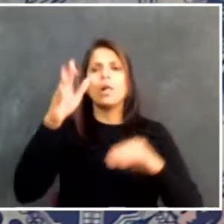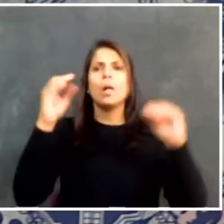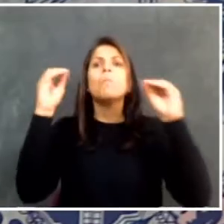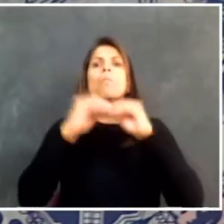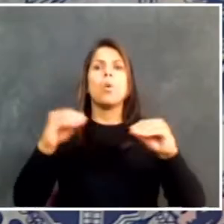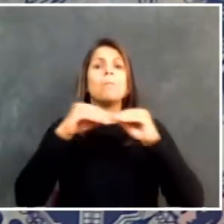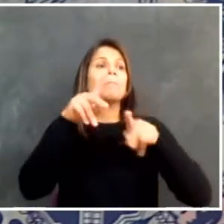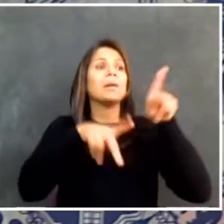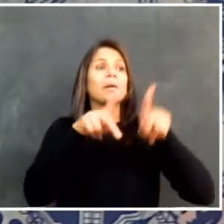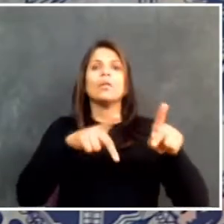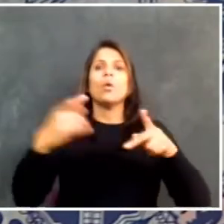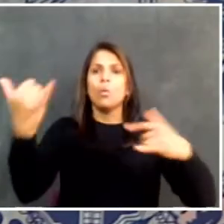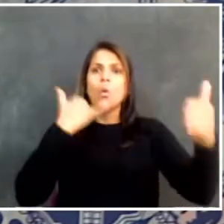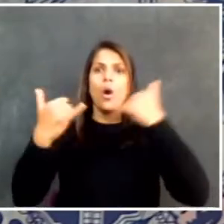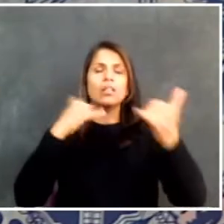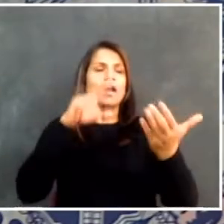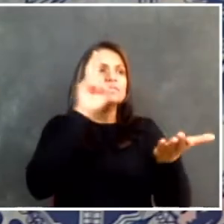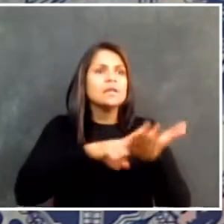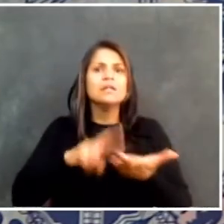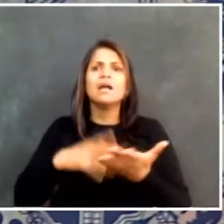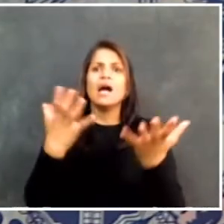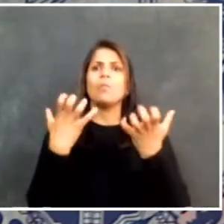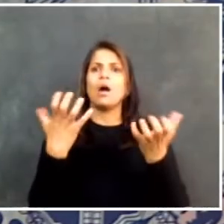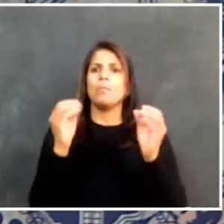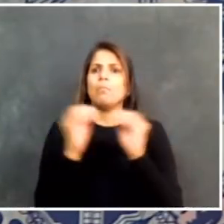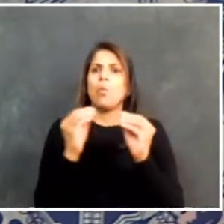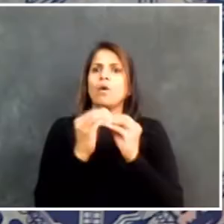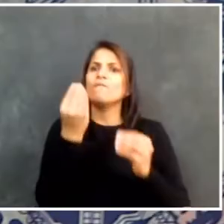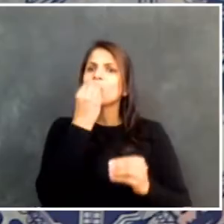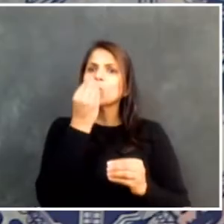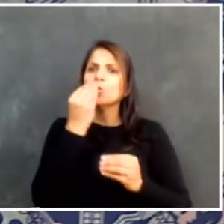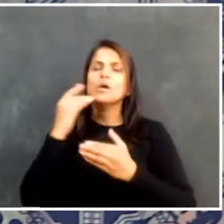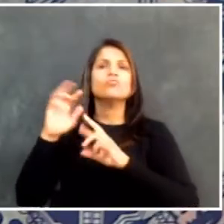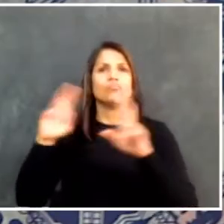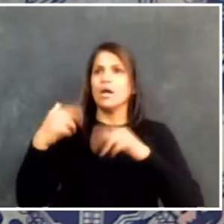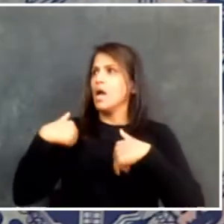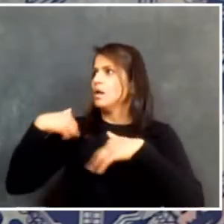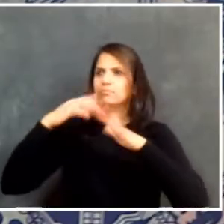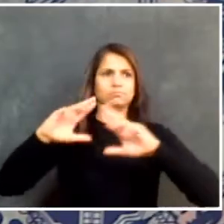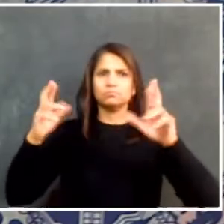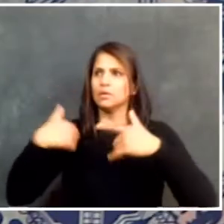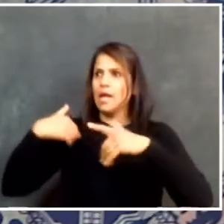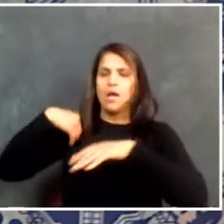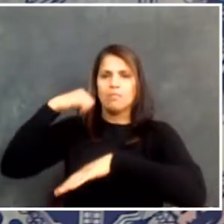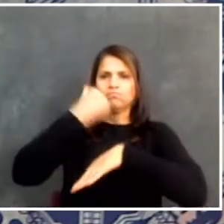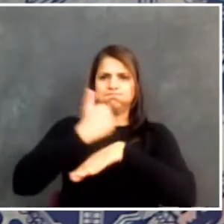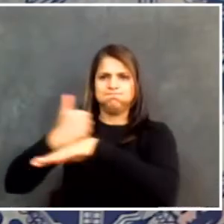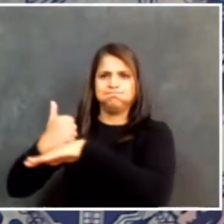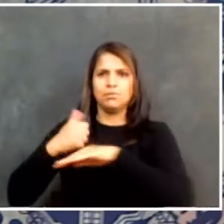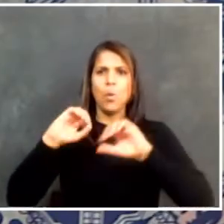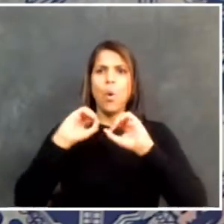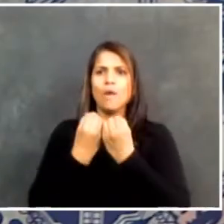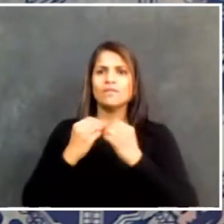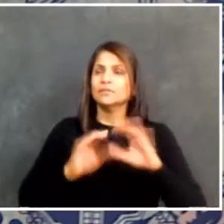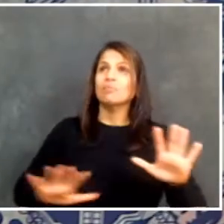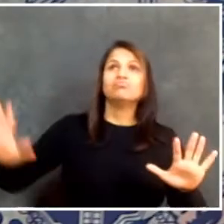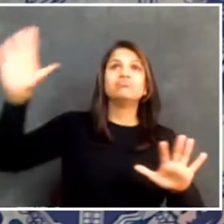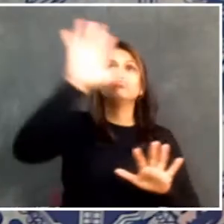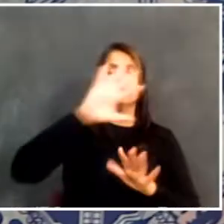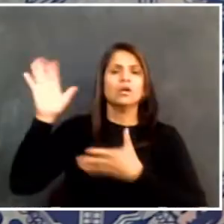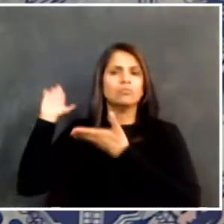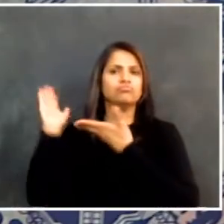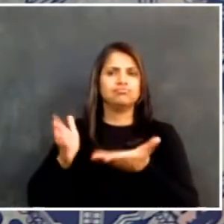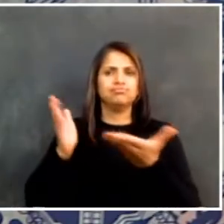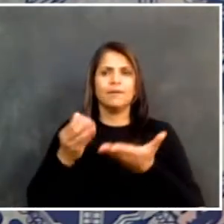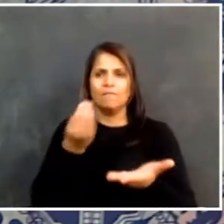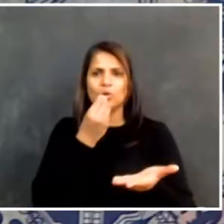miss, this can't miss. So anyone needs to sign up, call 311. We'll follow through. Anyone who's not getting it, call 311. We need to